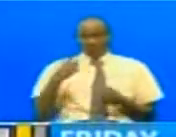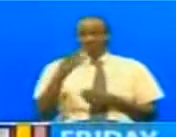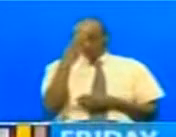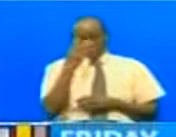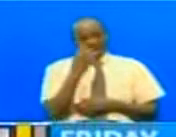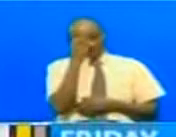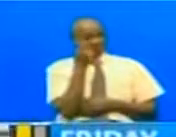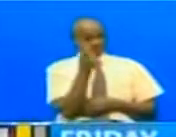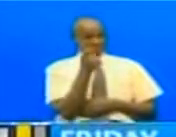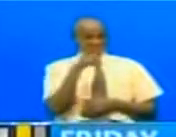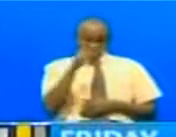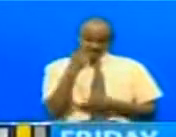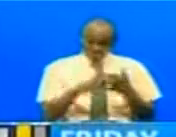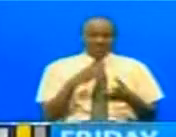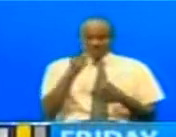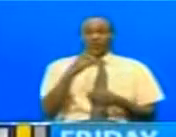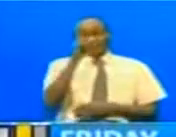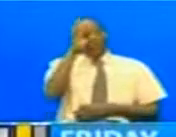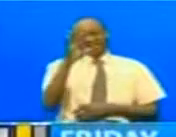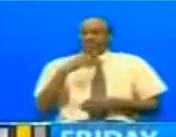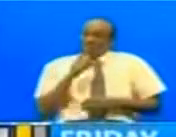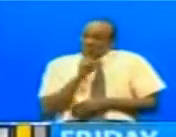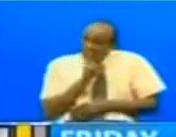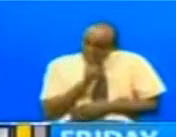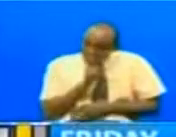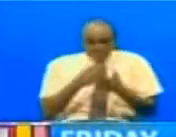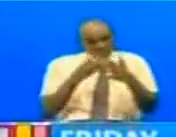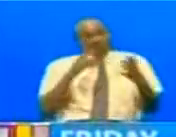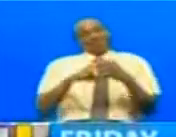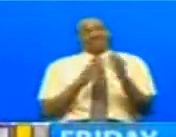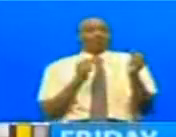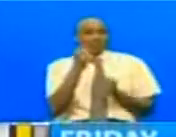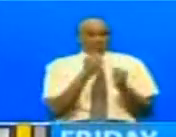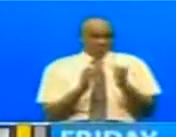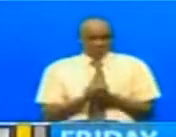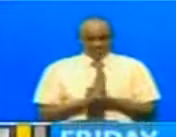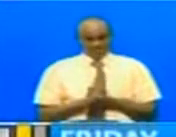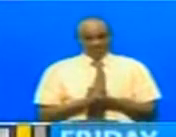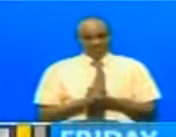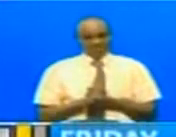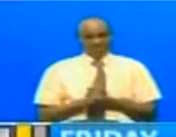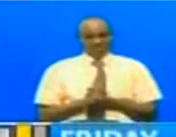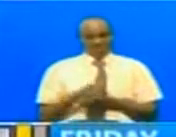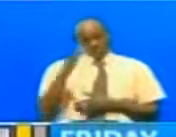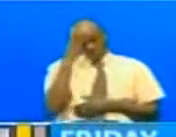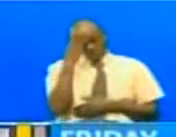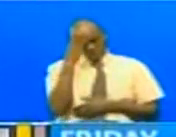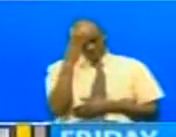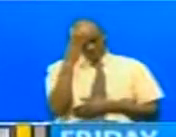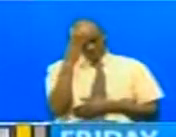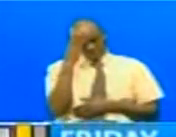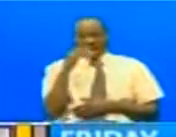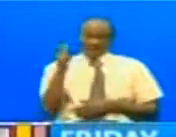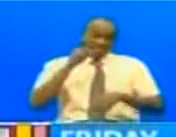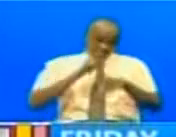persona, Mayweather is keeping a surprisingly low profile in the days before the event. It's really not about the money, you know.